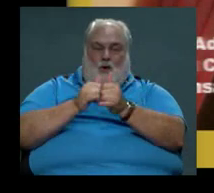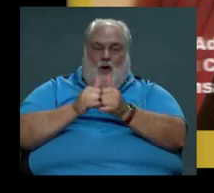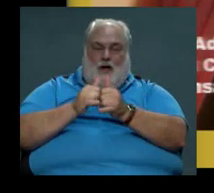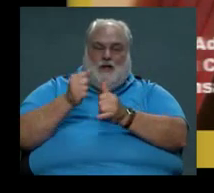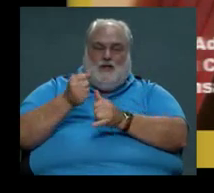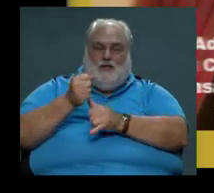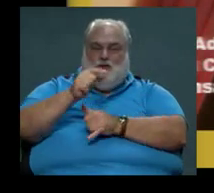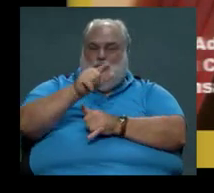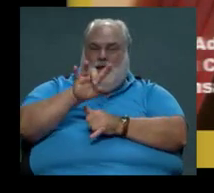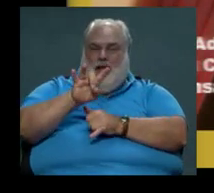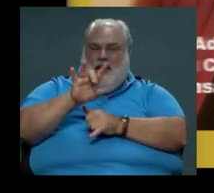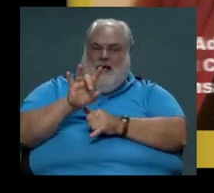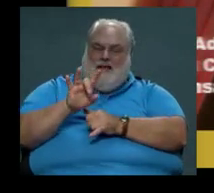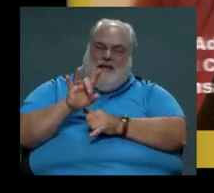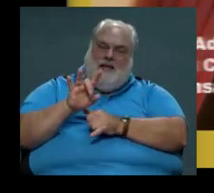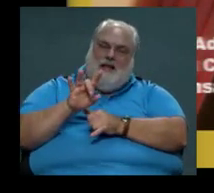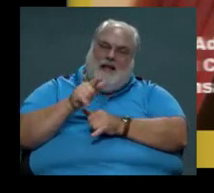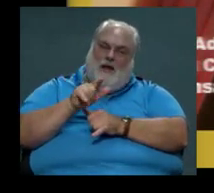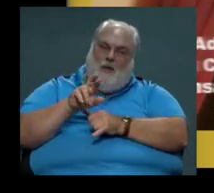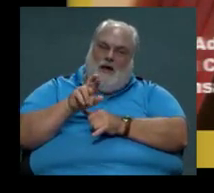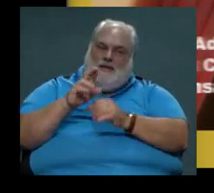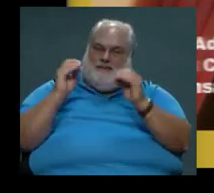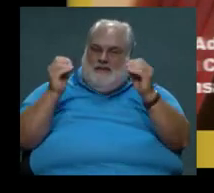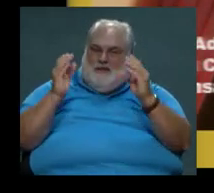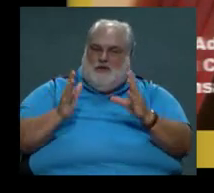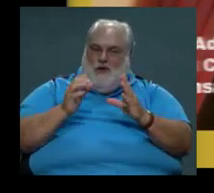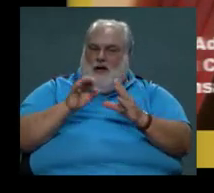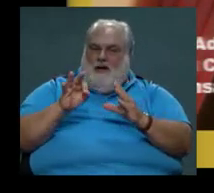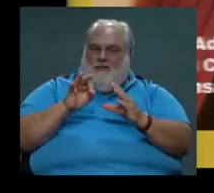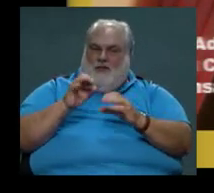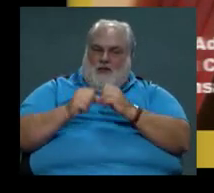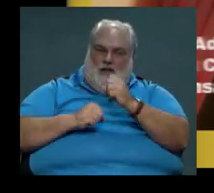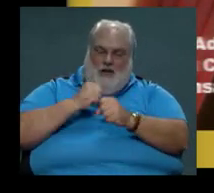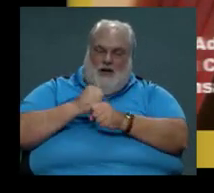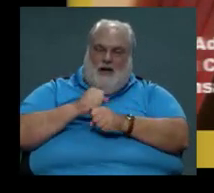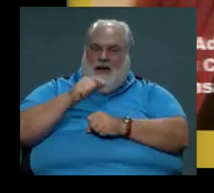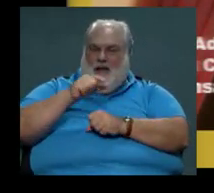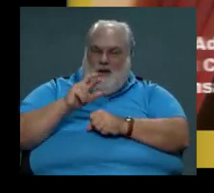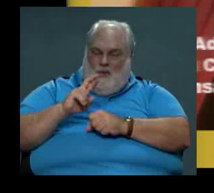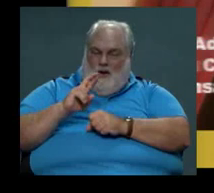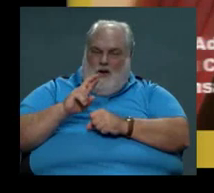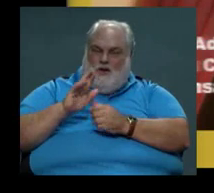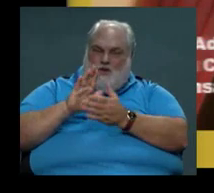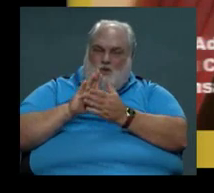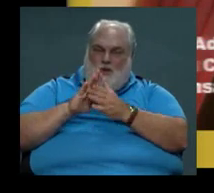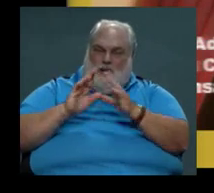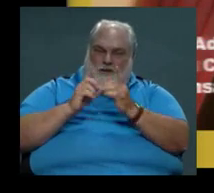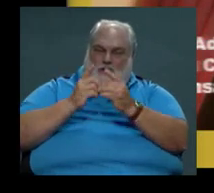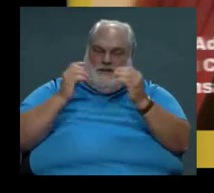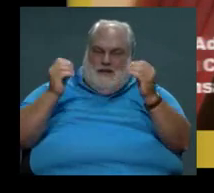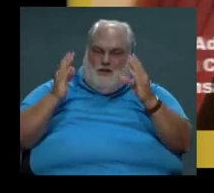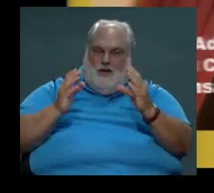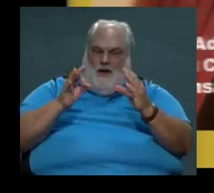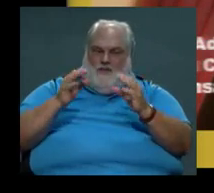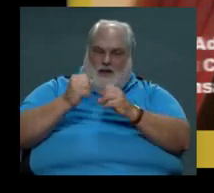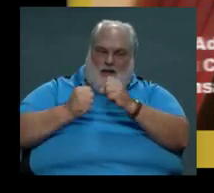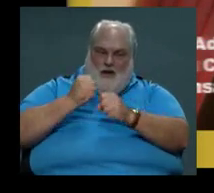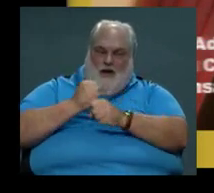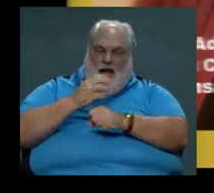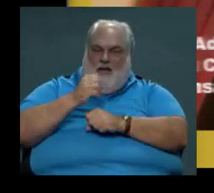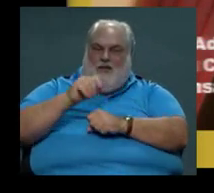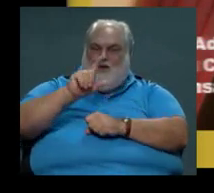the 2018 Little Rock Central High Teacher of the Year, the 2018 Little Rock School District Teacher of the Year, and of course